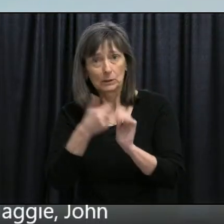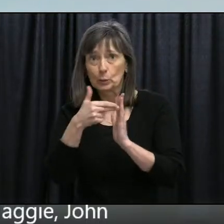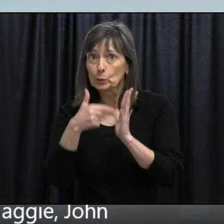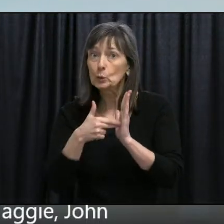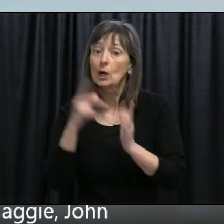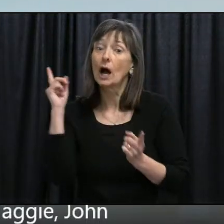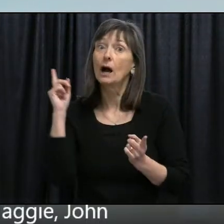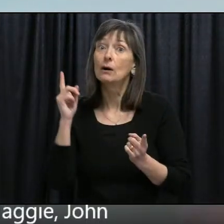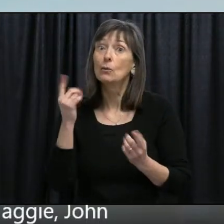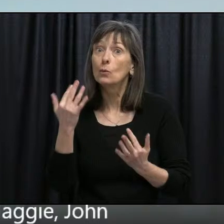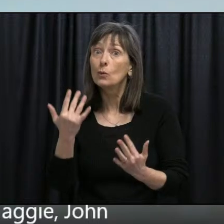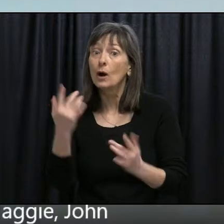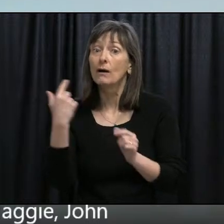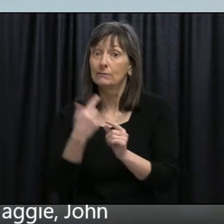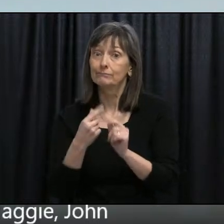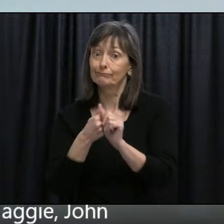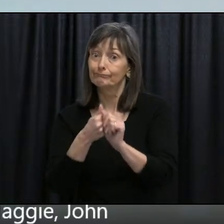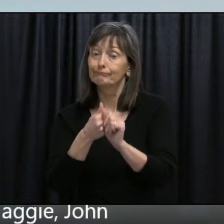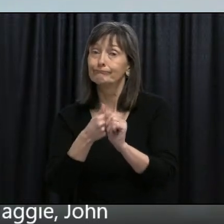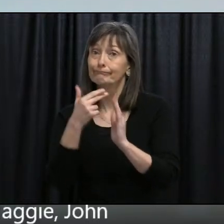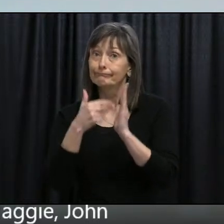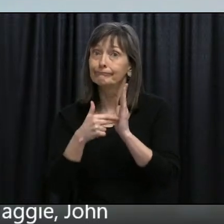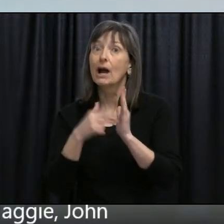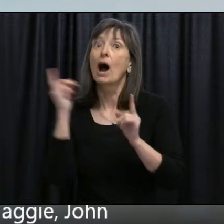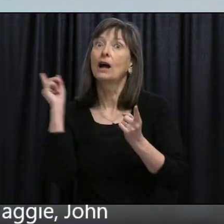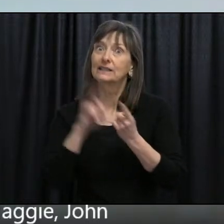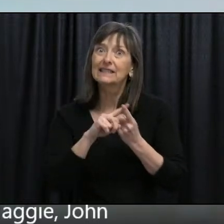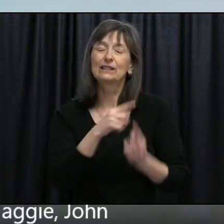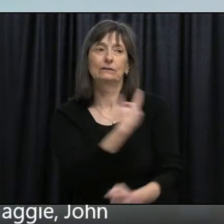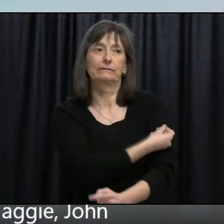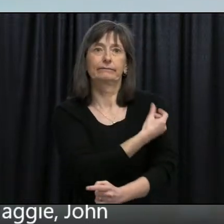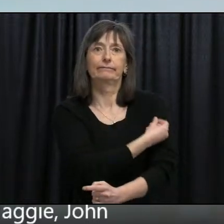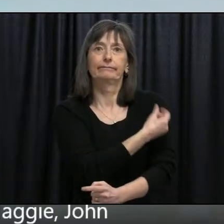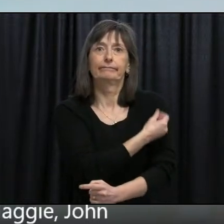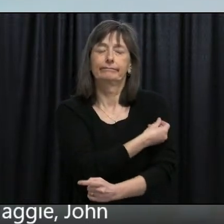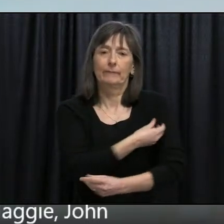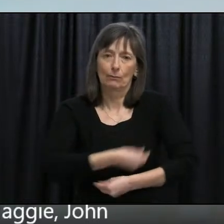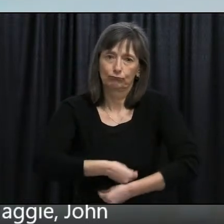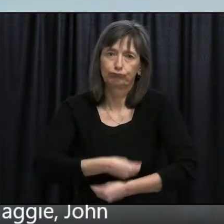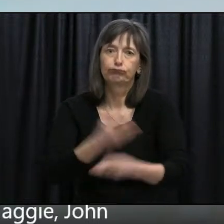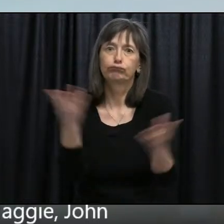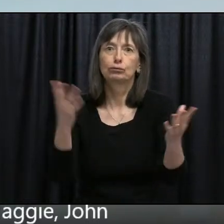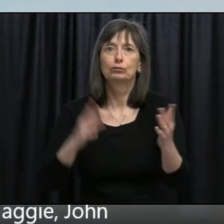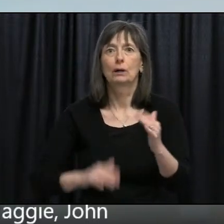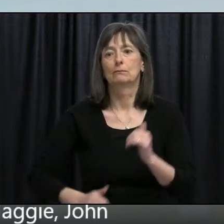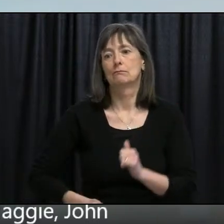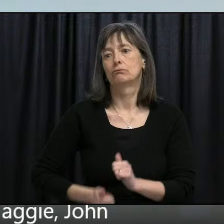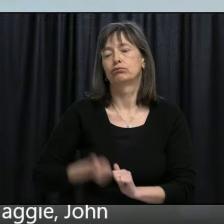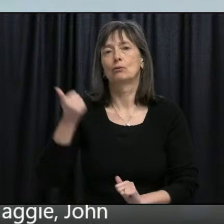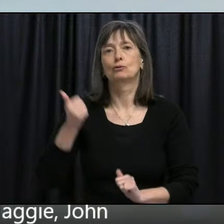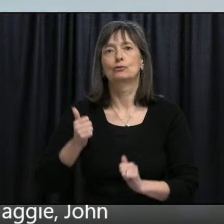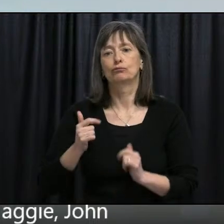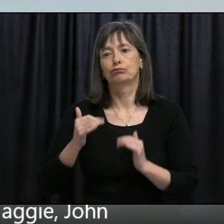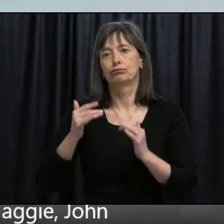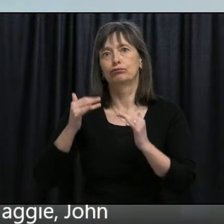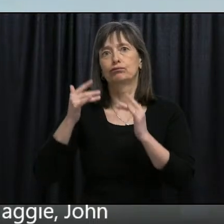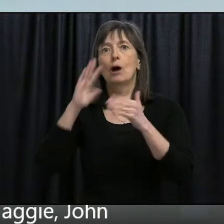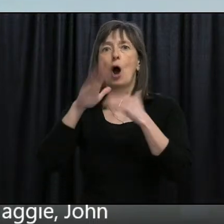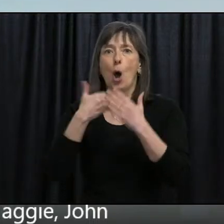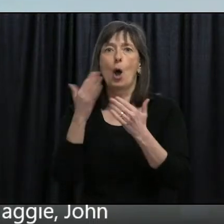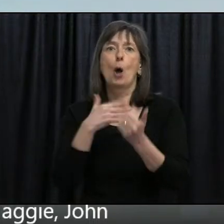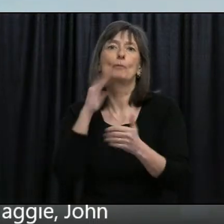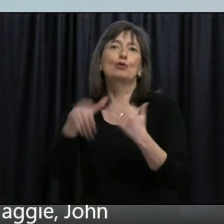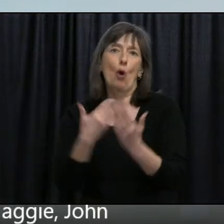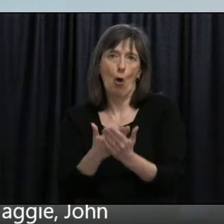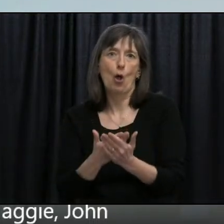our vaccine delivery, the percentage of the population that are protected, rises to a critical level to